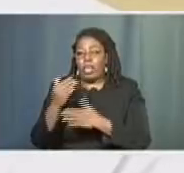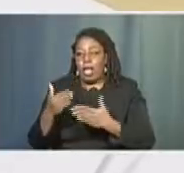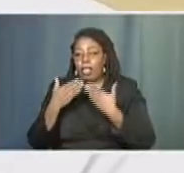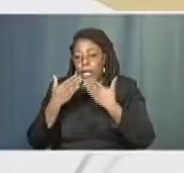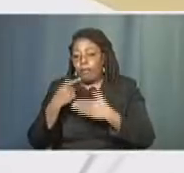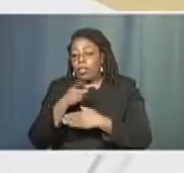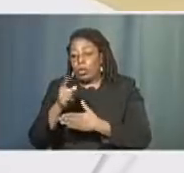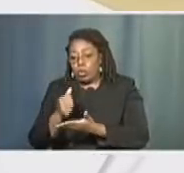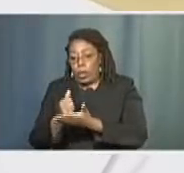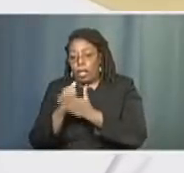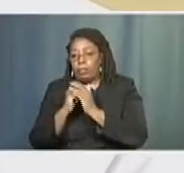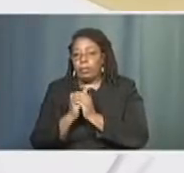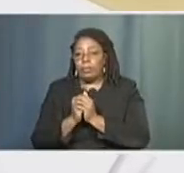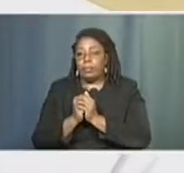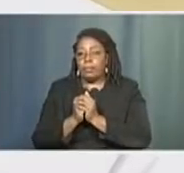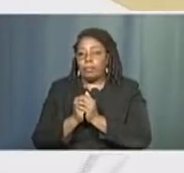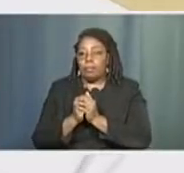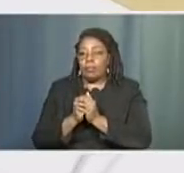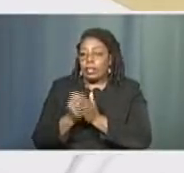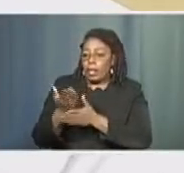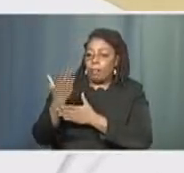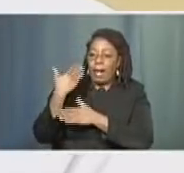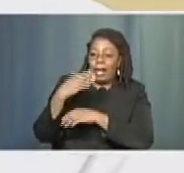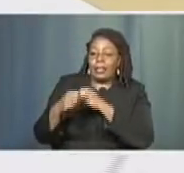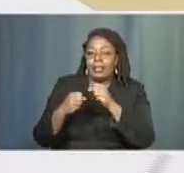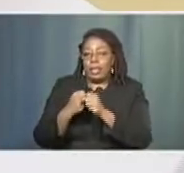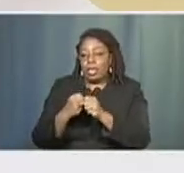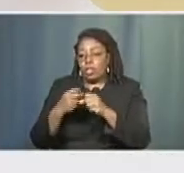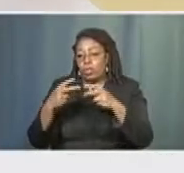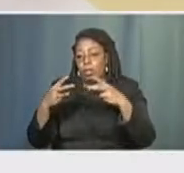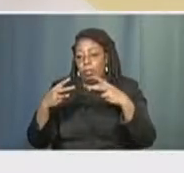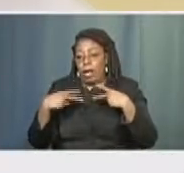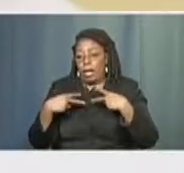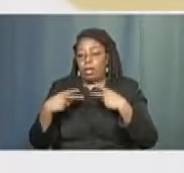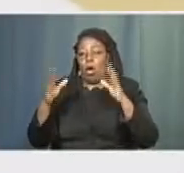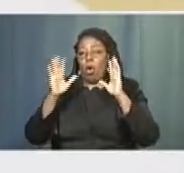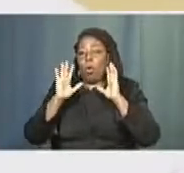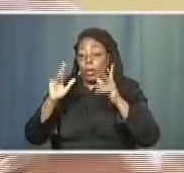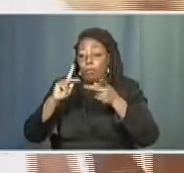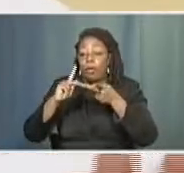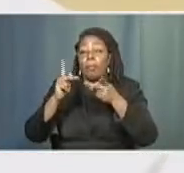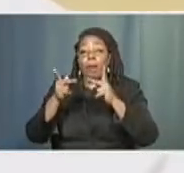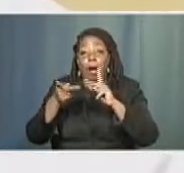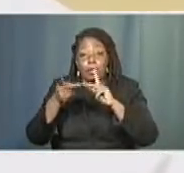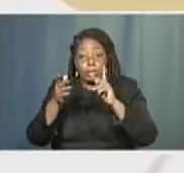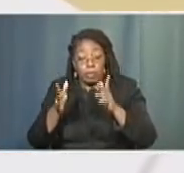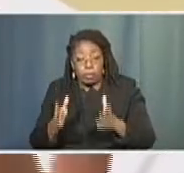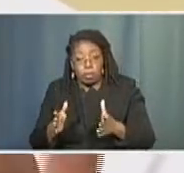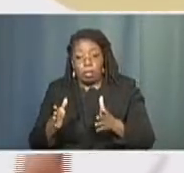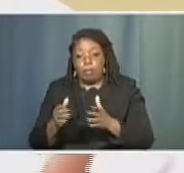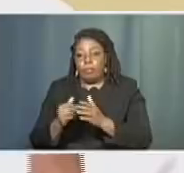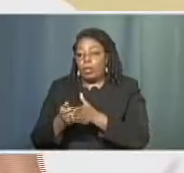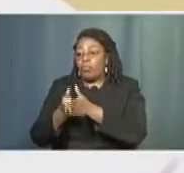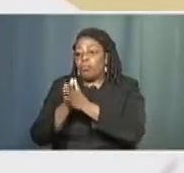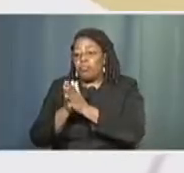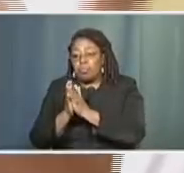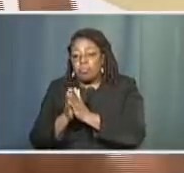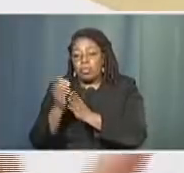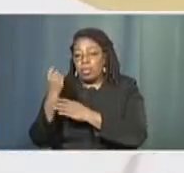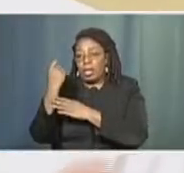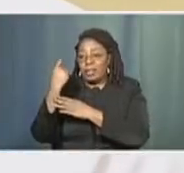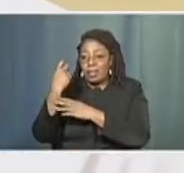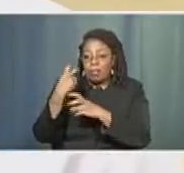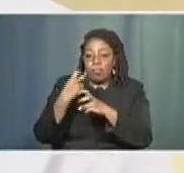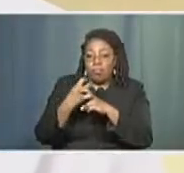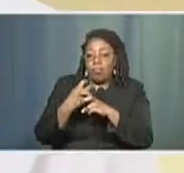You know, over the years, we've just had some wonderful partners who've come through, and we've reached out to them as well. And we understand the